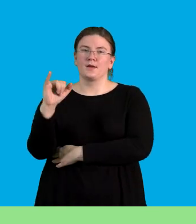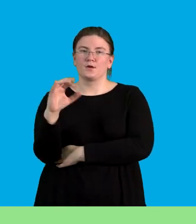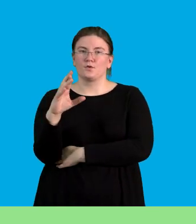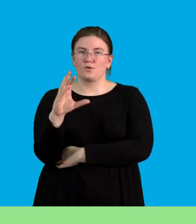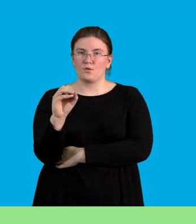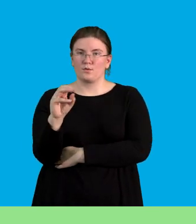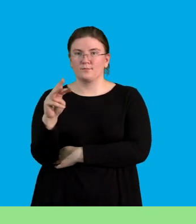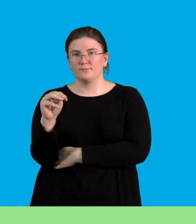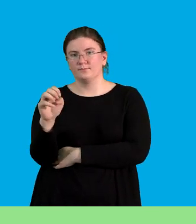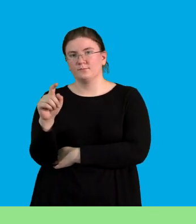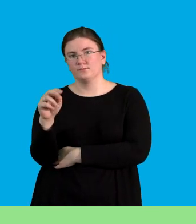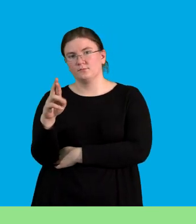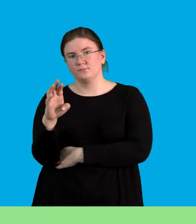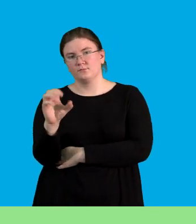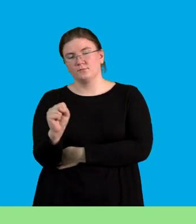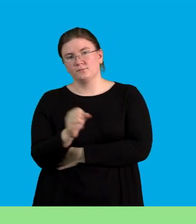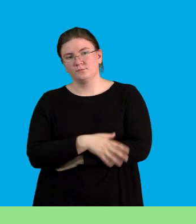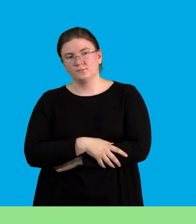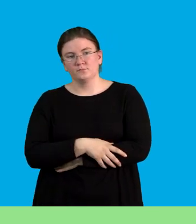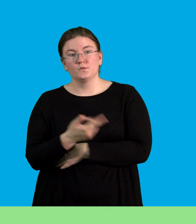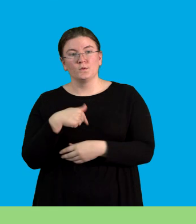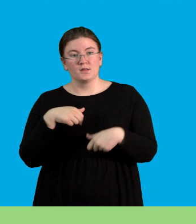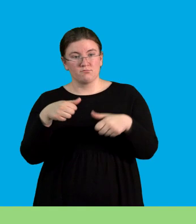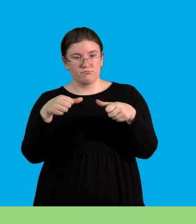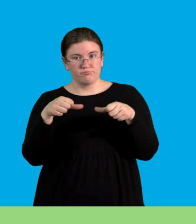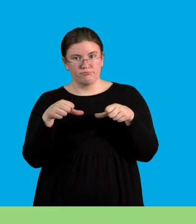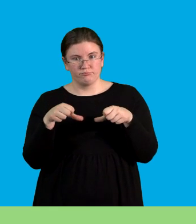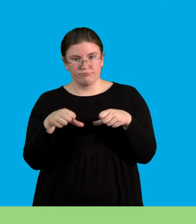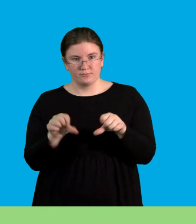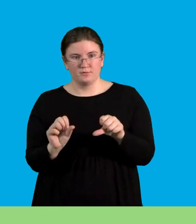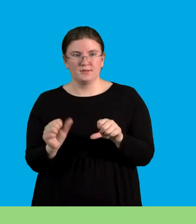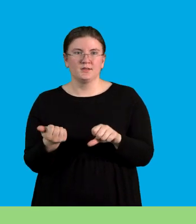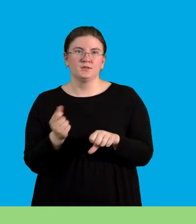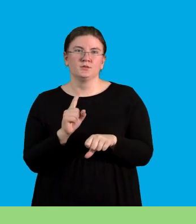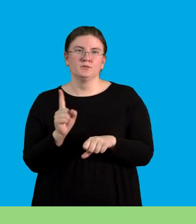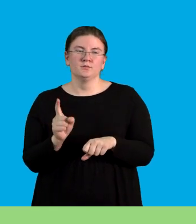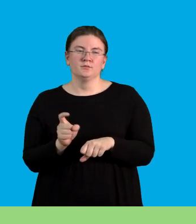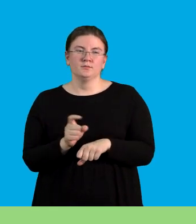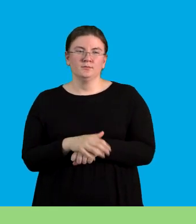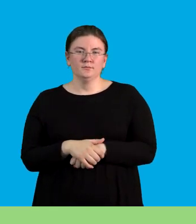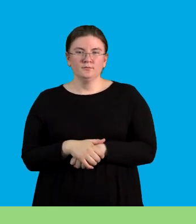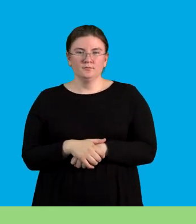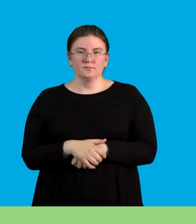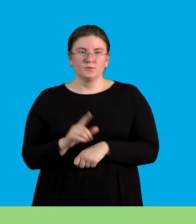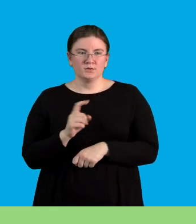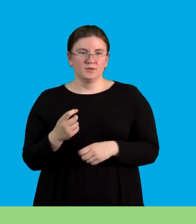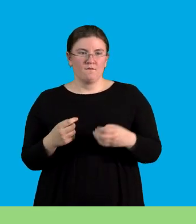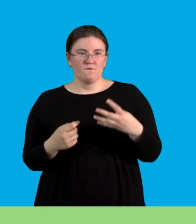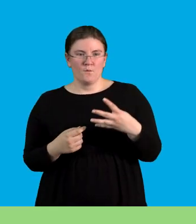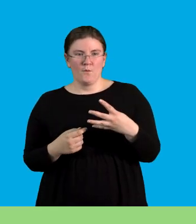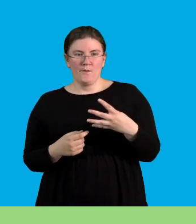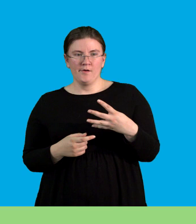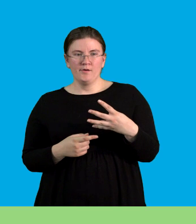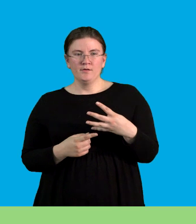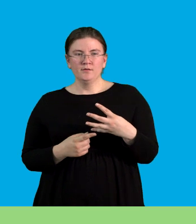to 1,000 micrometers. So we move on to our next question, and that is